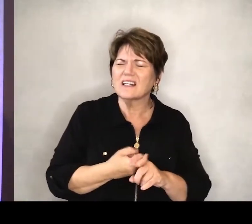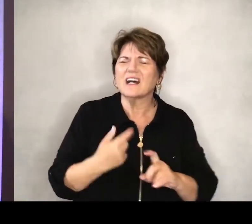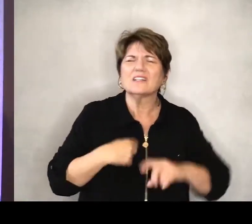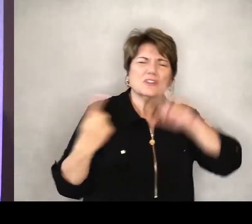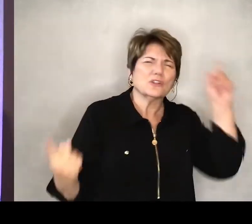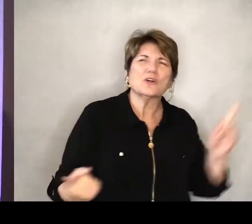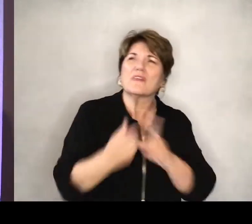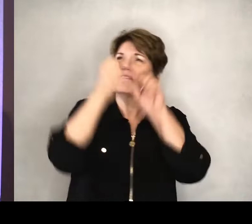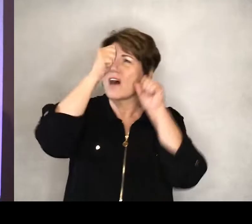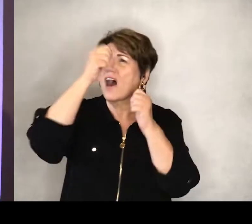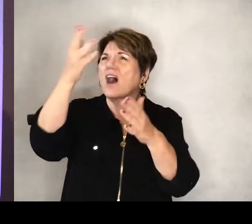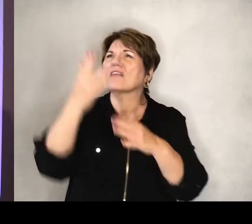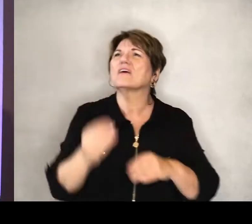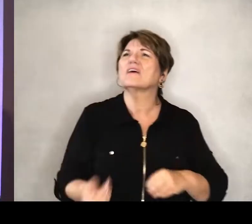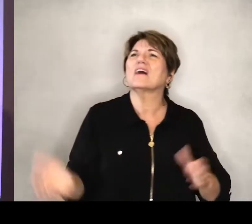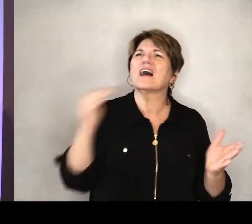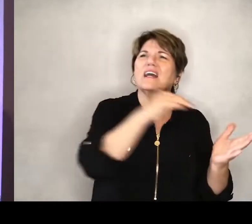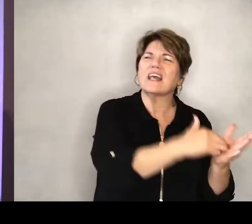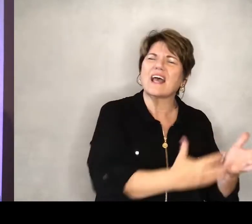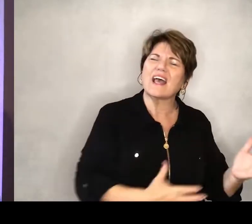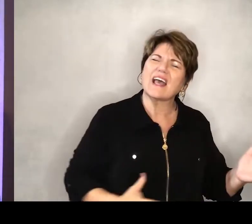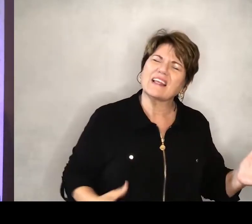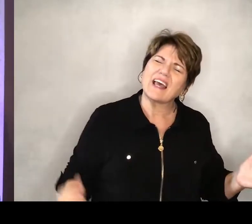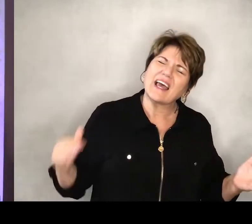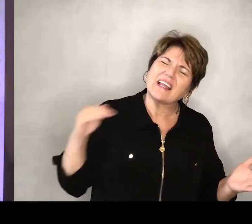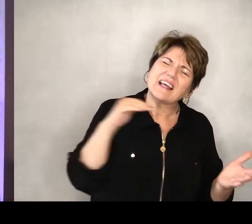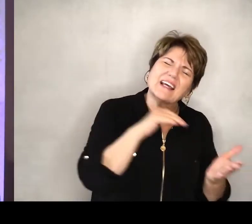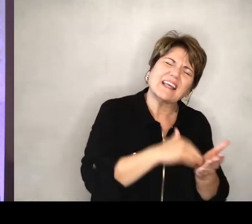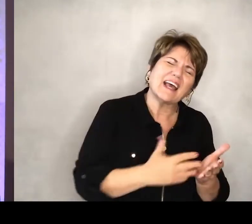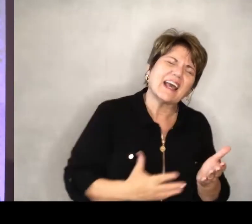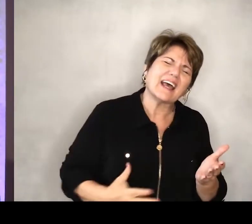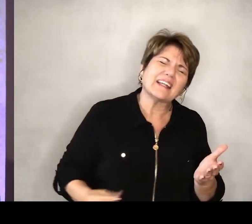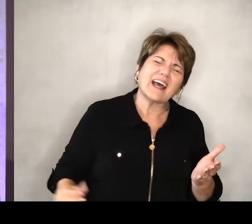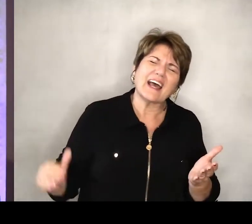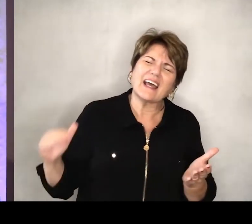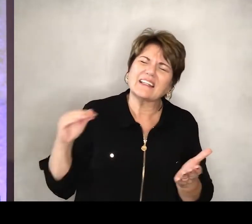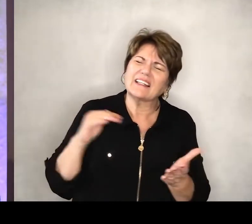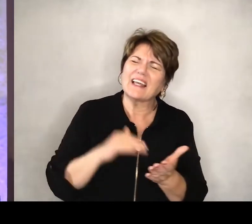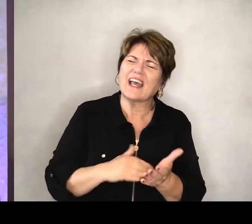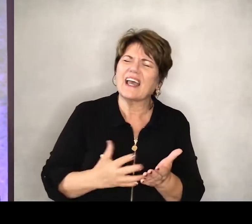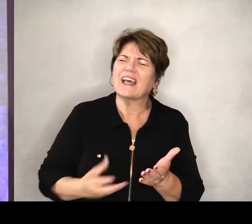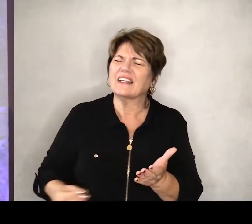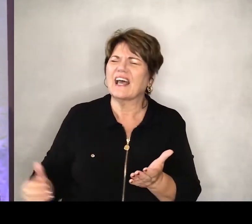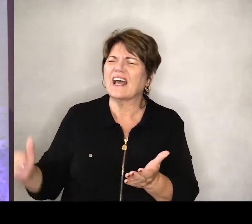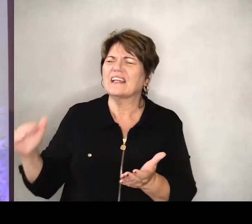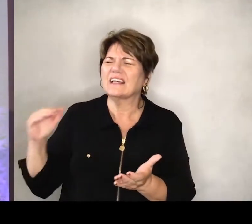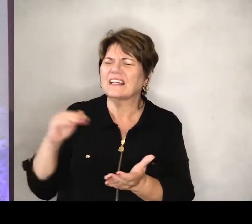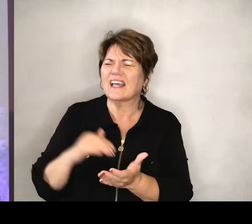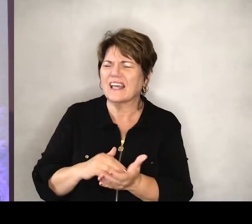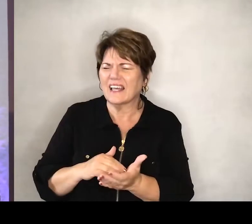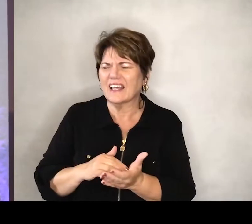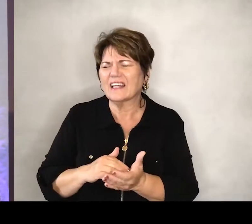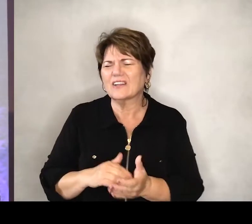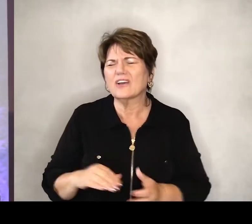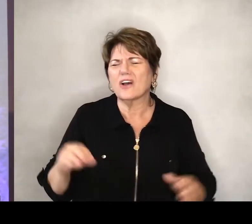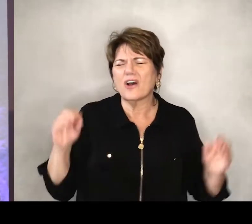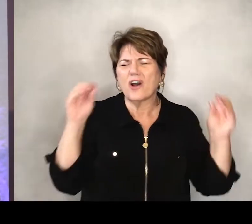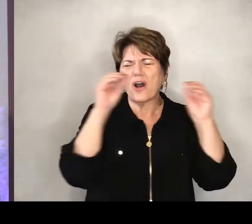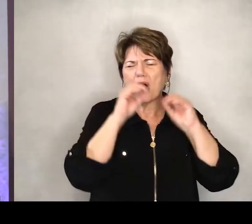I run to the Father again and again and again and